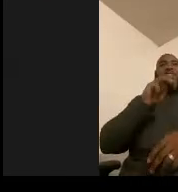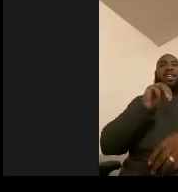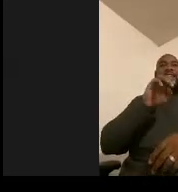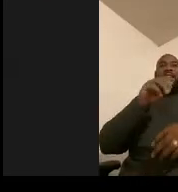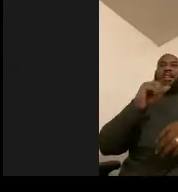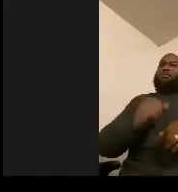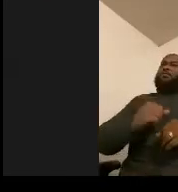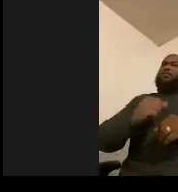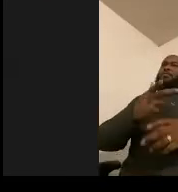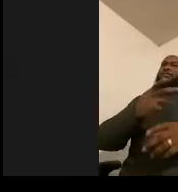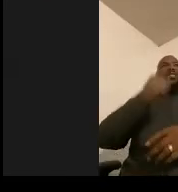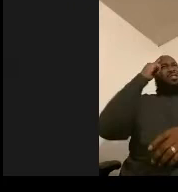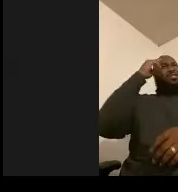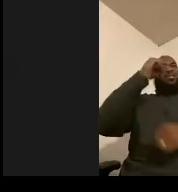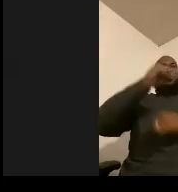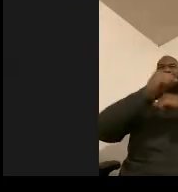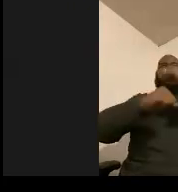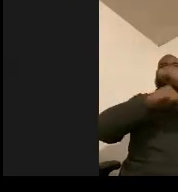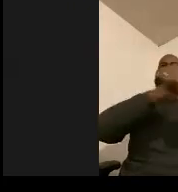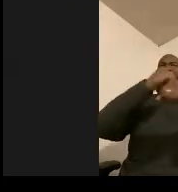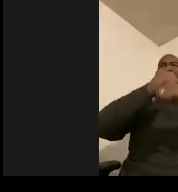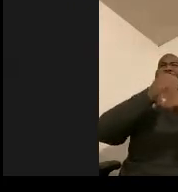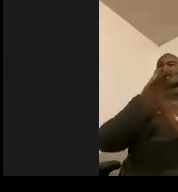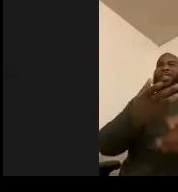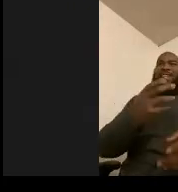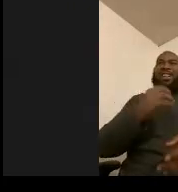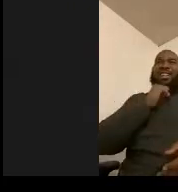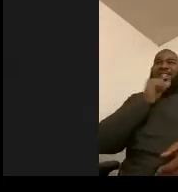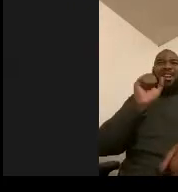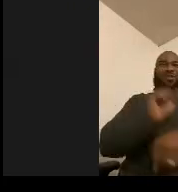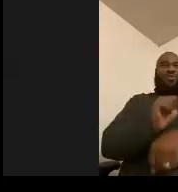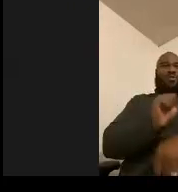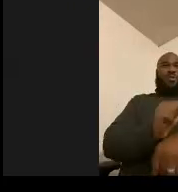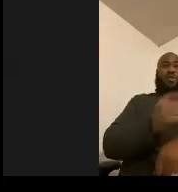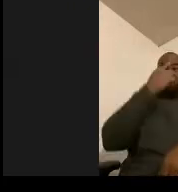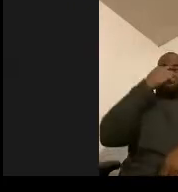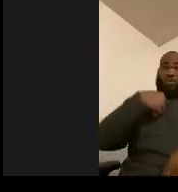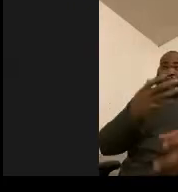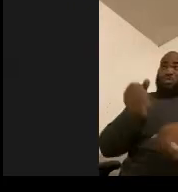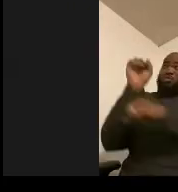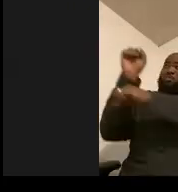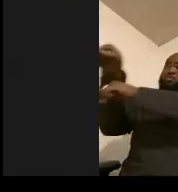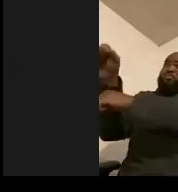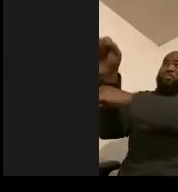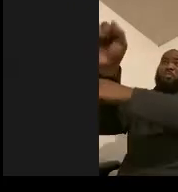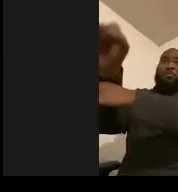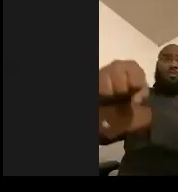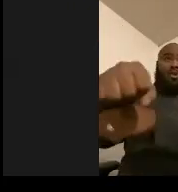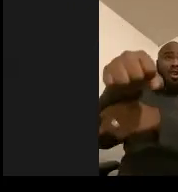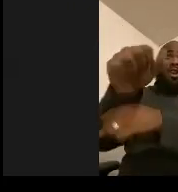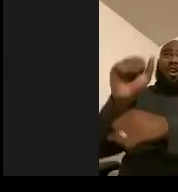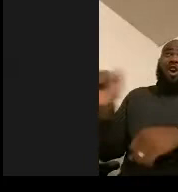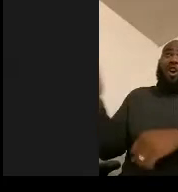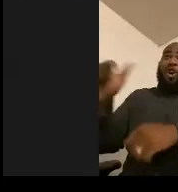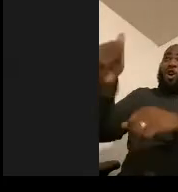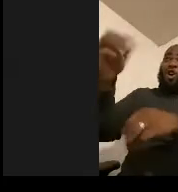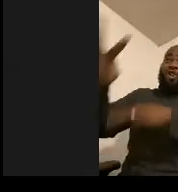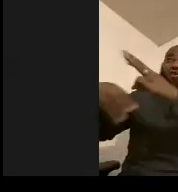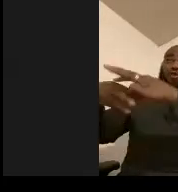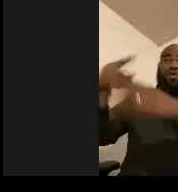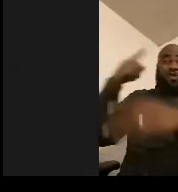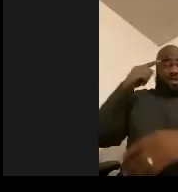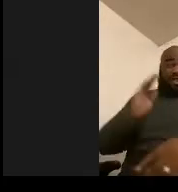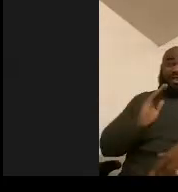fight would that be? Do we want to dominate over the rest of the people of the world? And is that going to bring freedom for people of color in the United States? I don't think